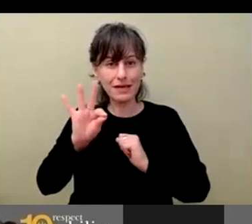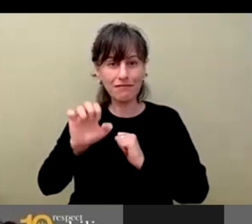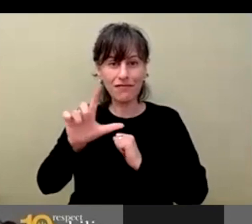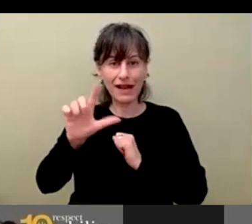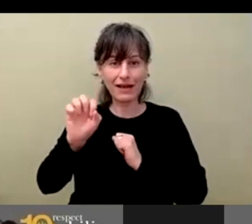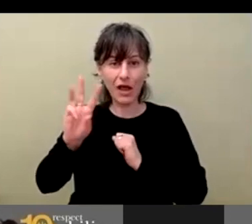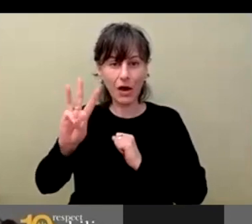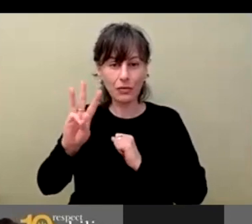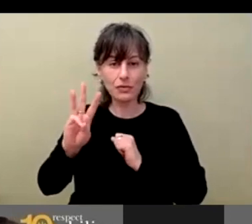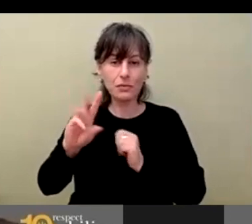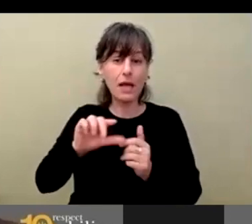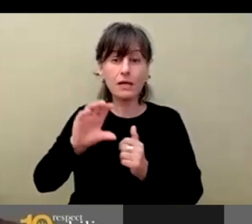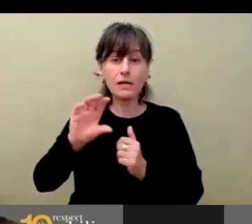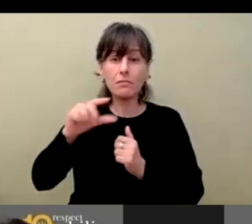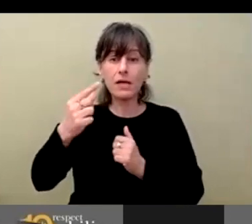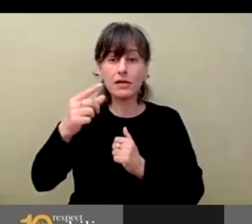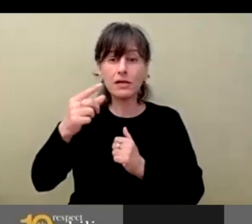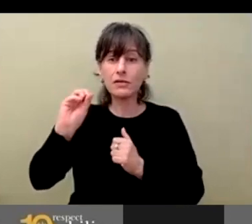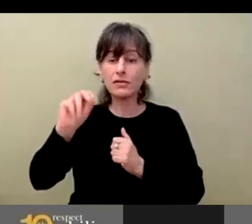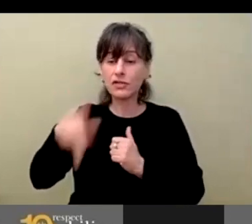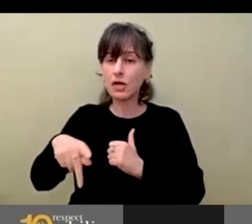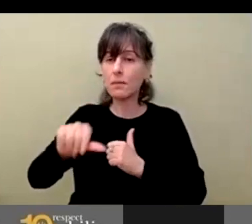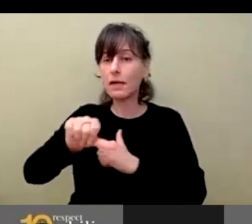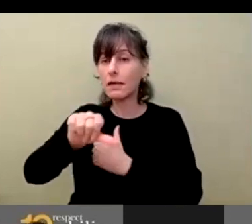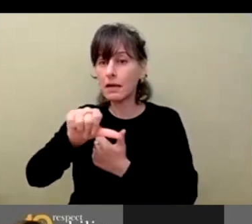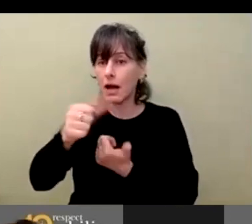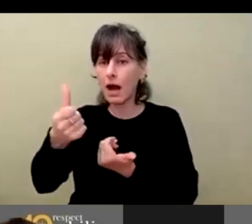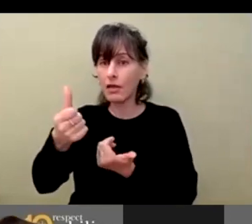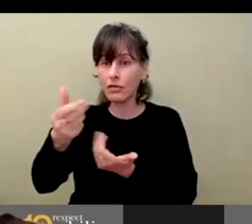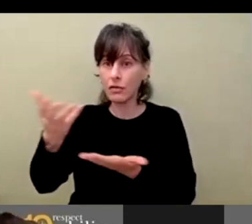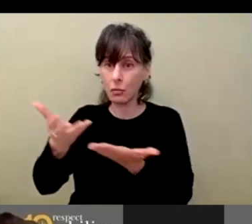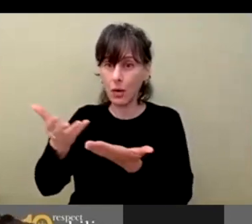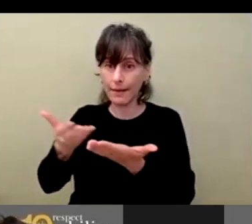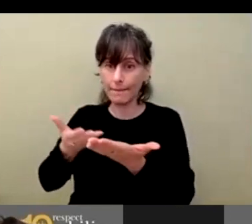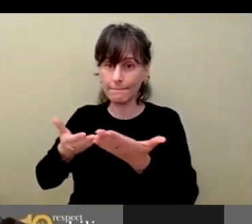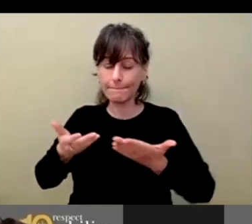well. But Grace, what else has impacted your personal growth in the fellowship?